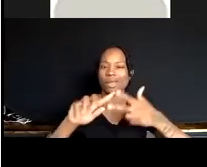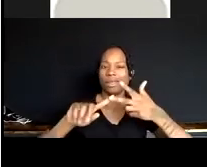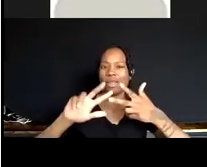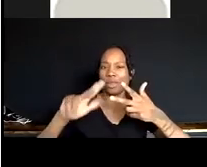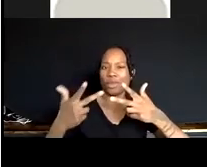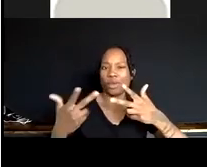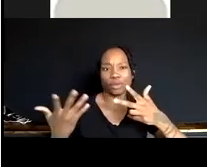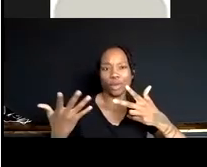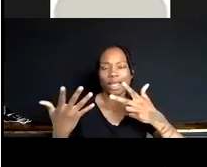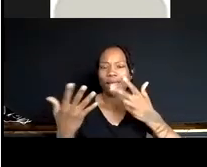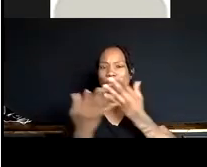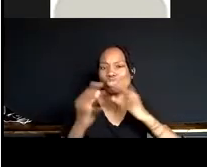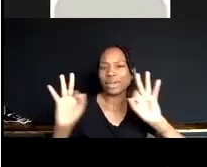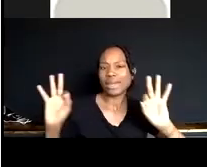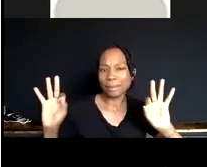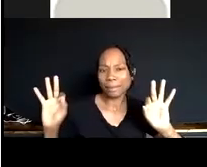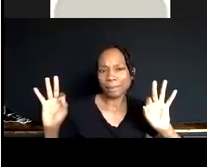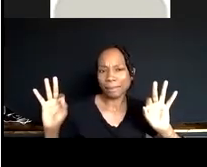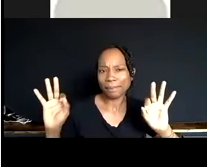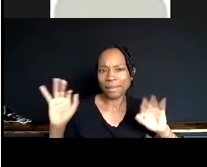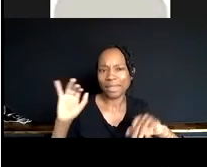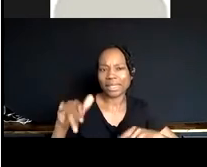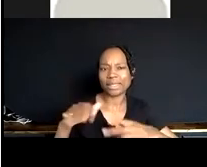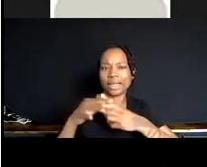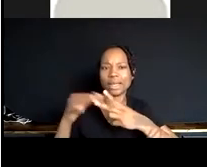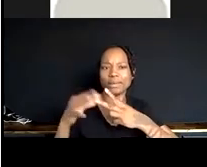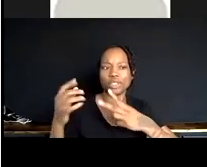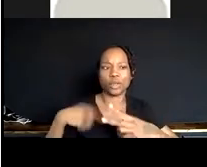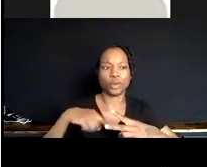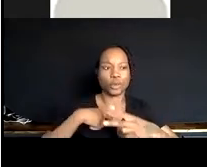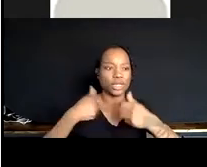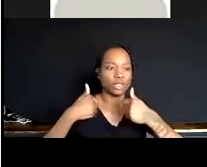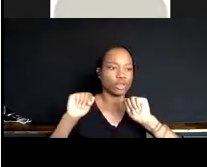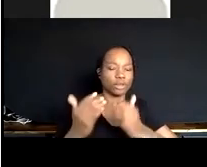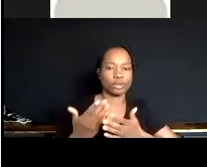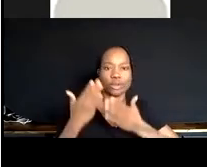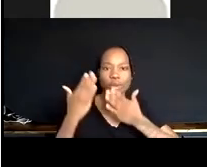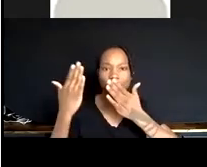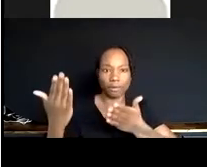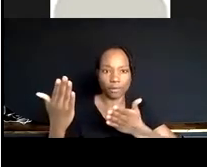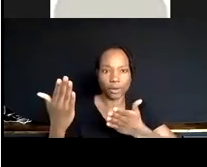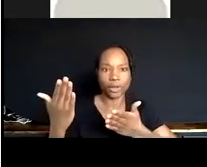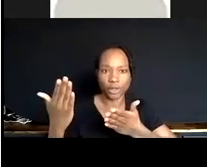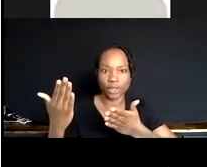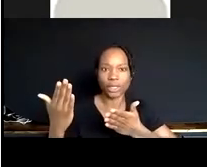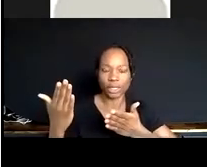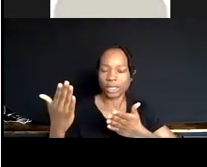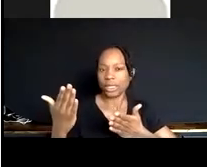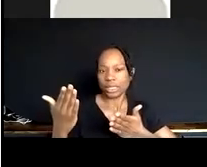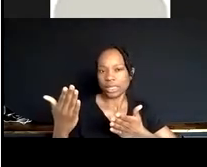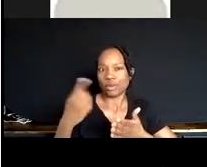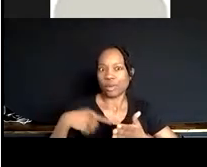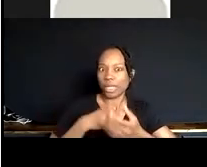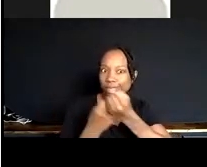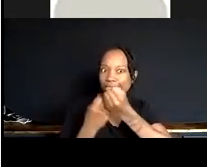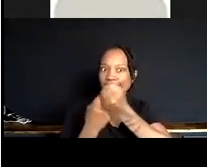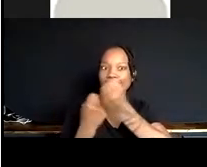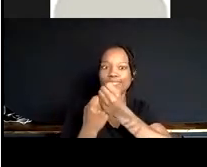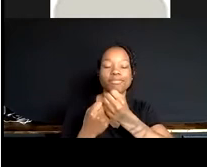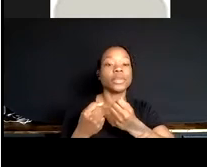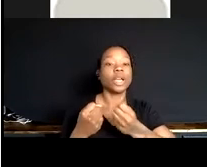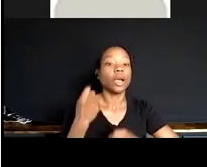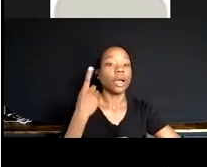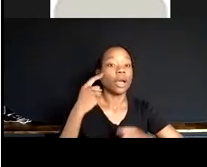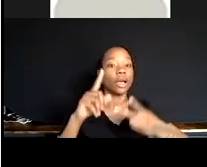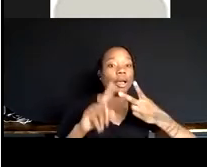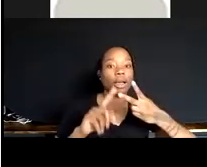freedom. That's the option we try to opt for and try to push for. It widens the carceral net. It